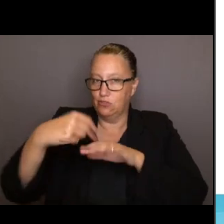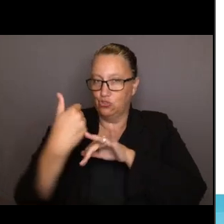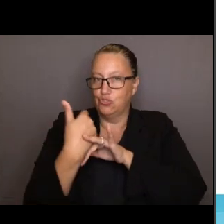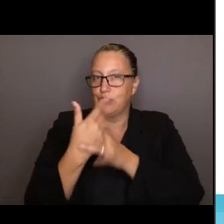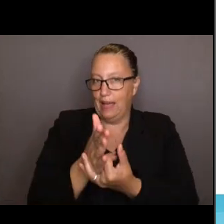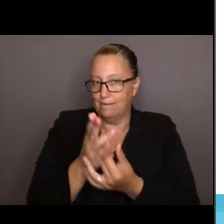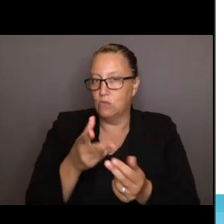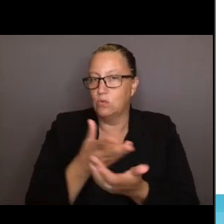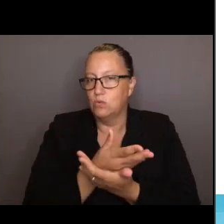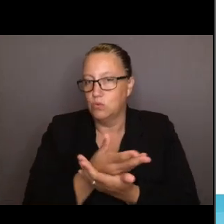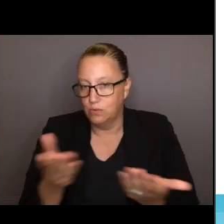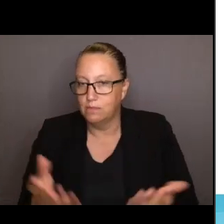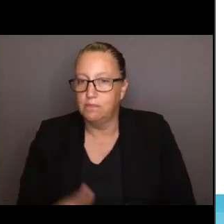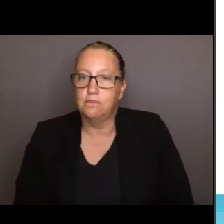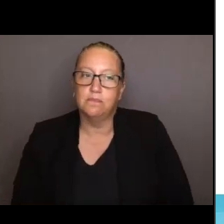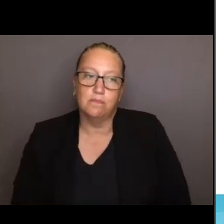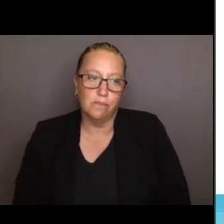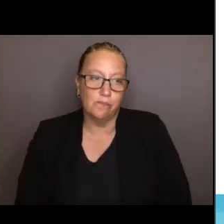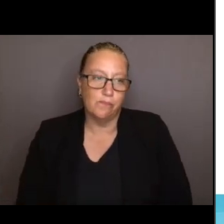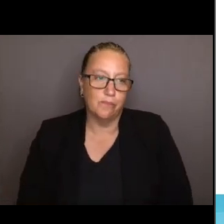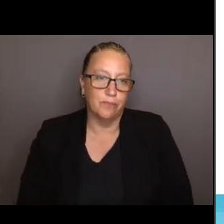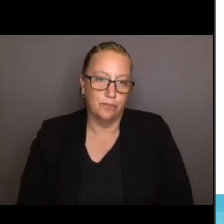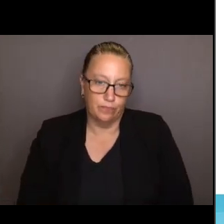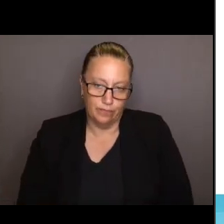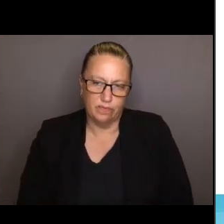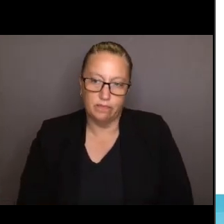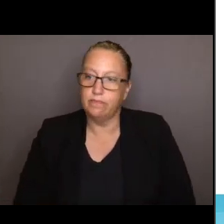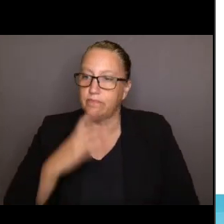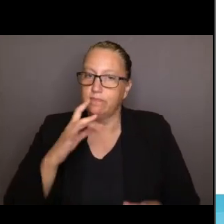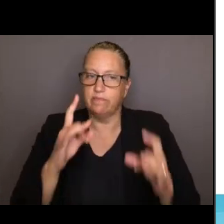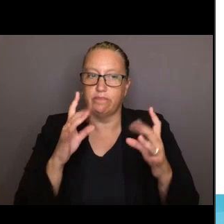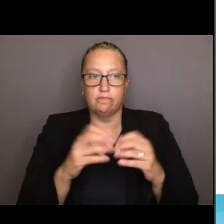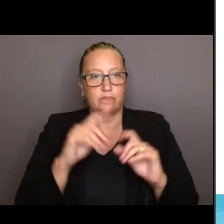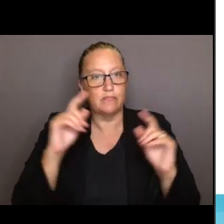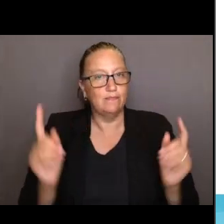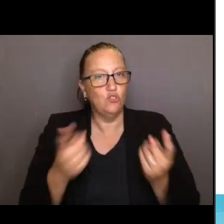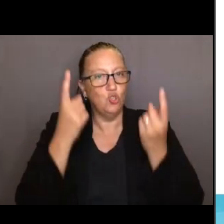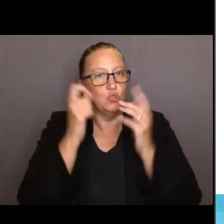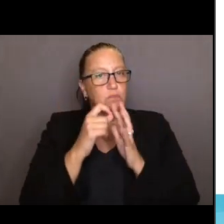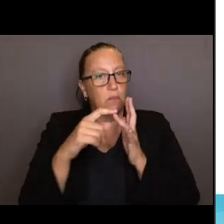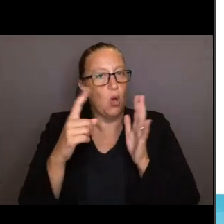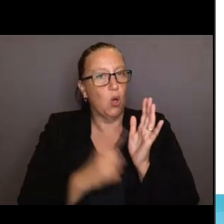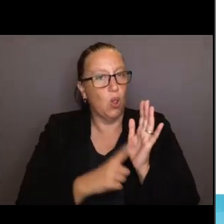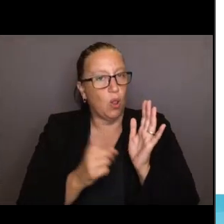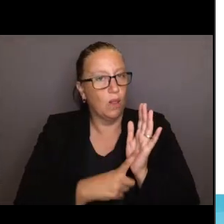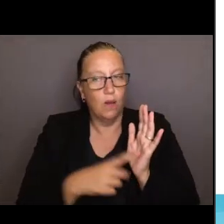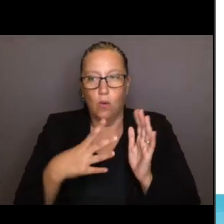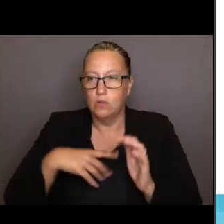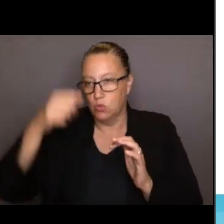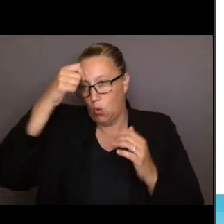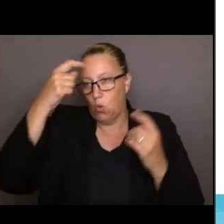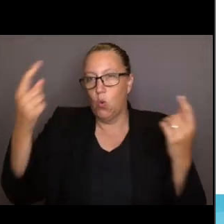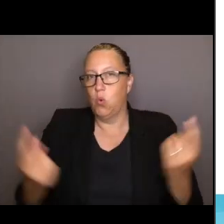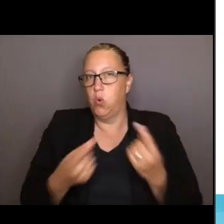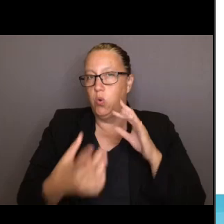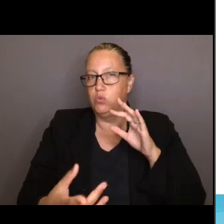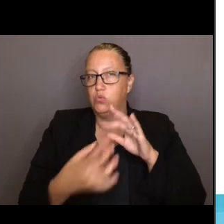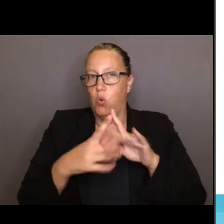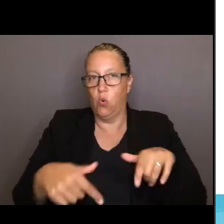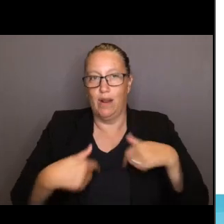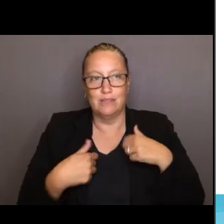So we're going to kick off this first poll, wanting to know a little bit about who's joining us today. So the first poll is,